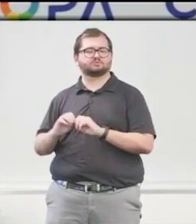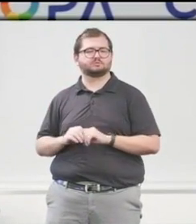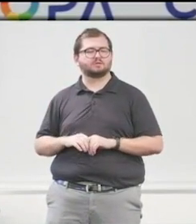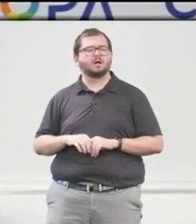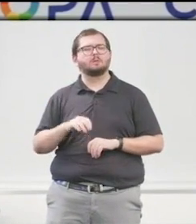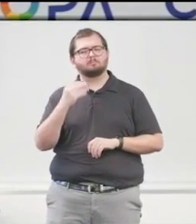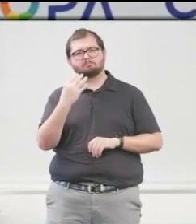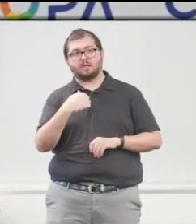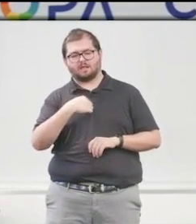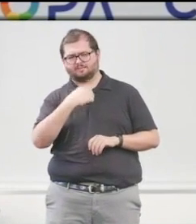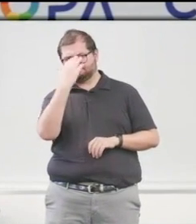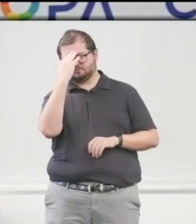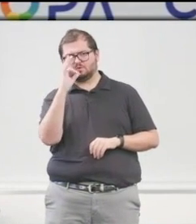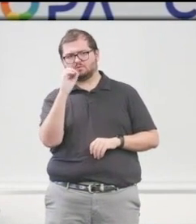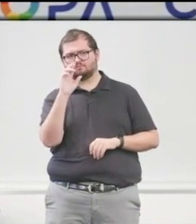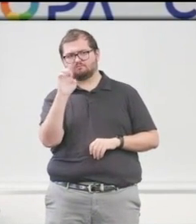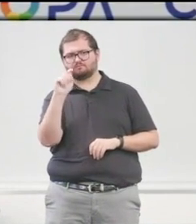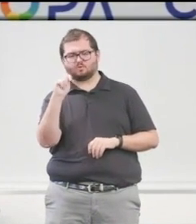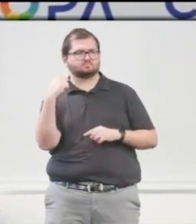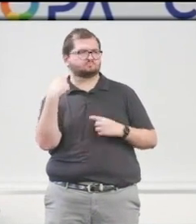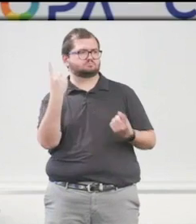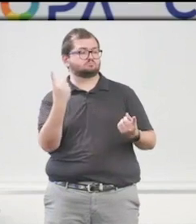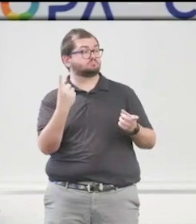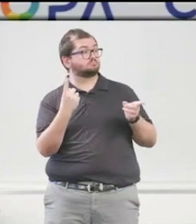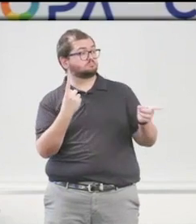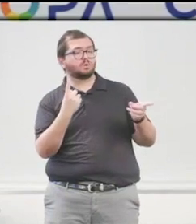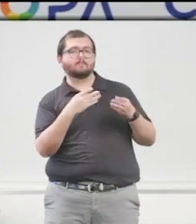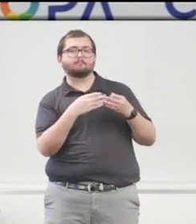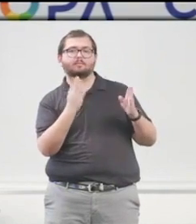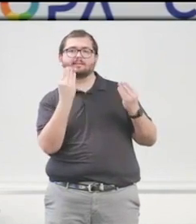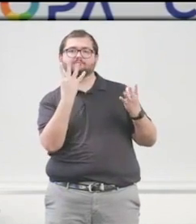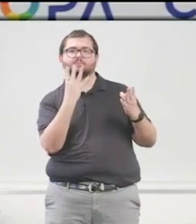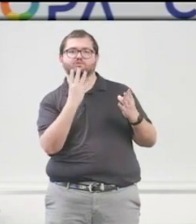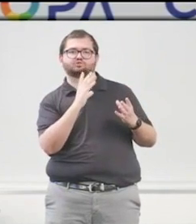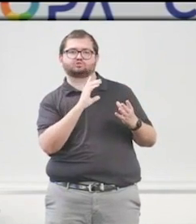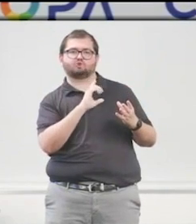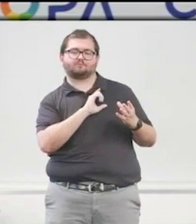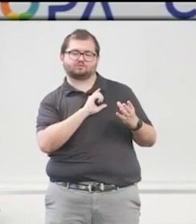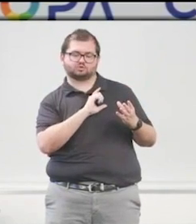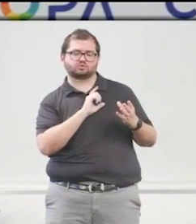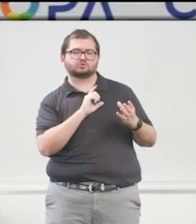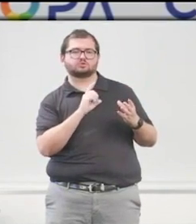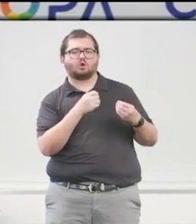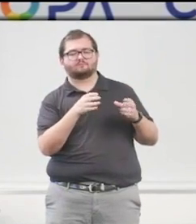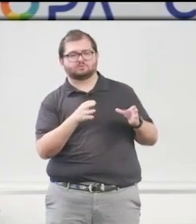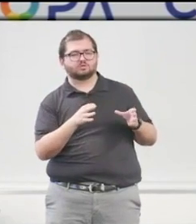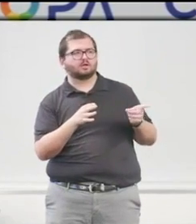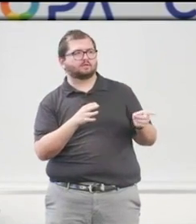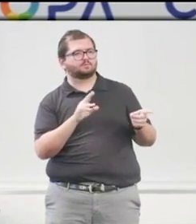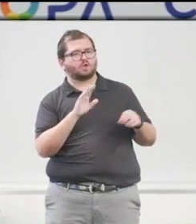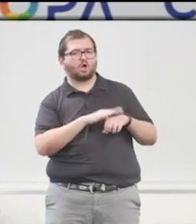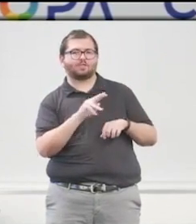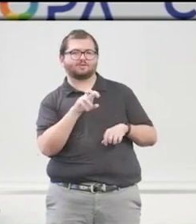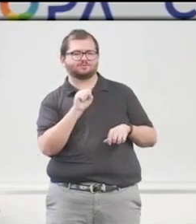I first became aware of Forrest, because he was the public information officer and he was on the news. And I thought, wow, listen to that silky voice